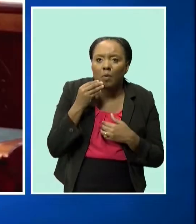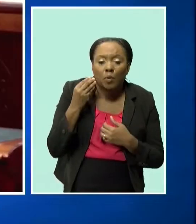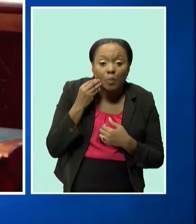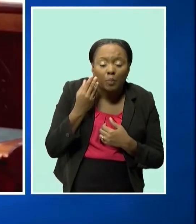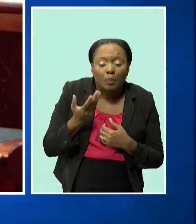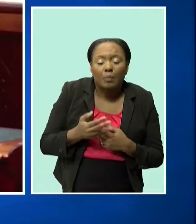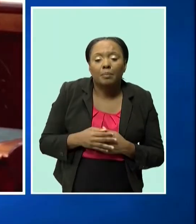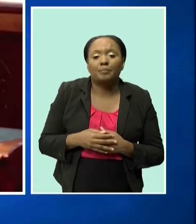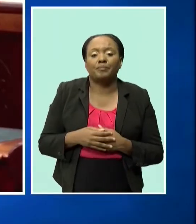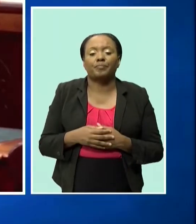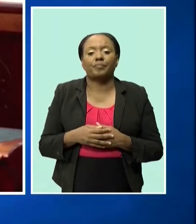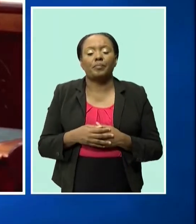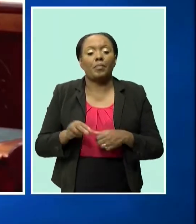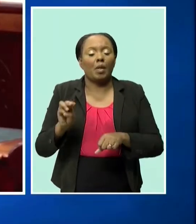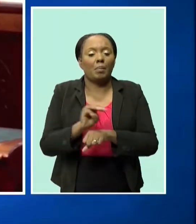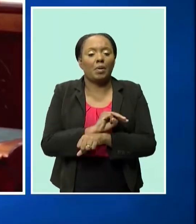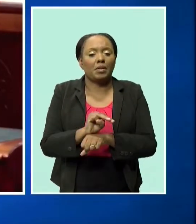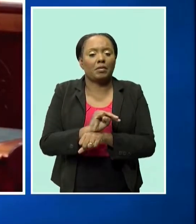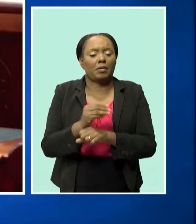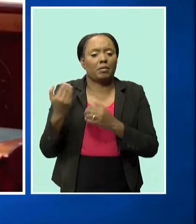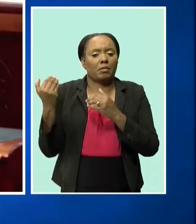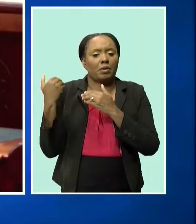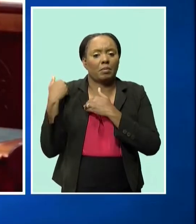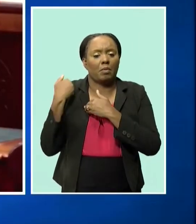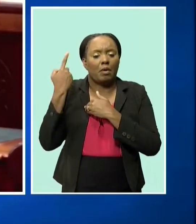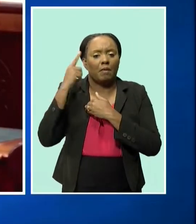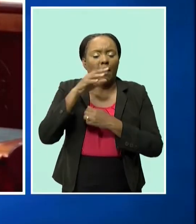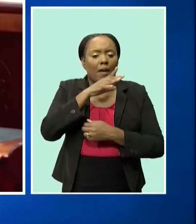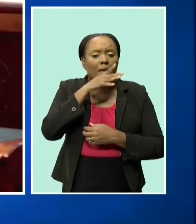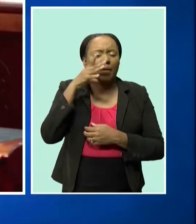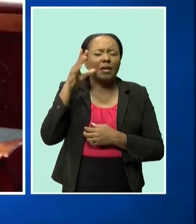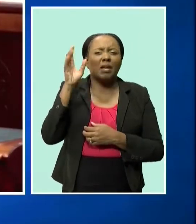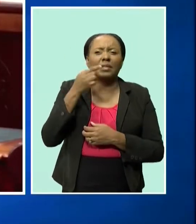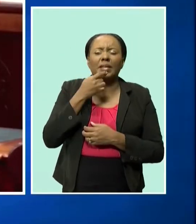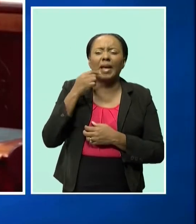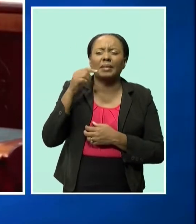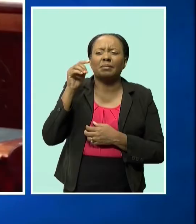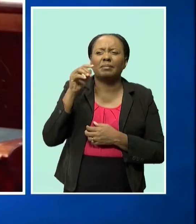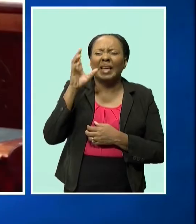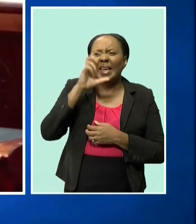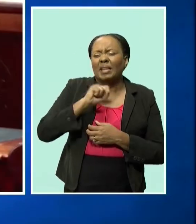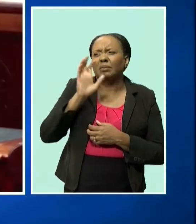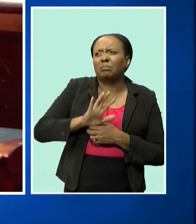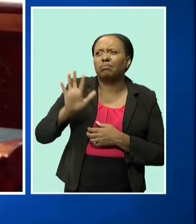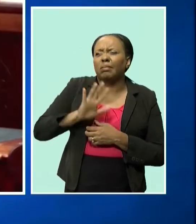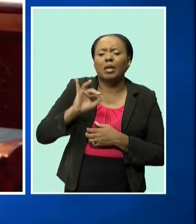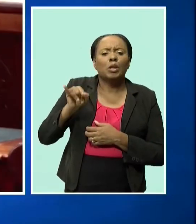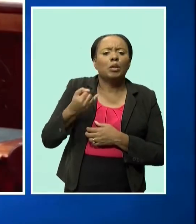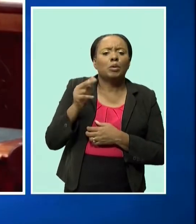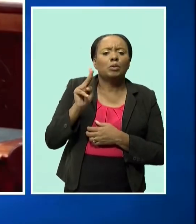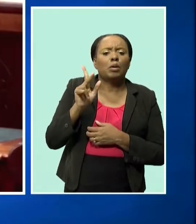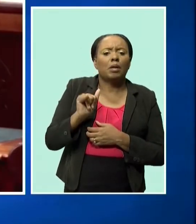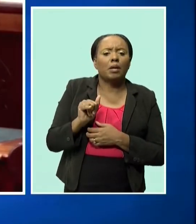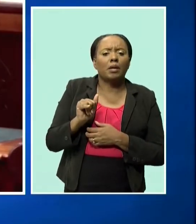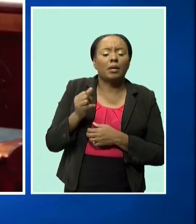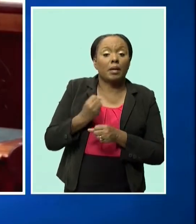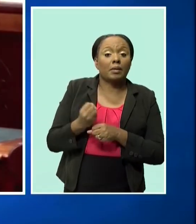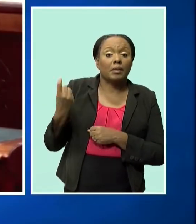Food and Nutritional Security estimates that between July 2021 and